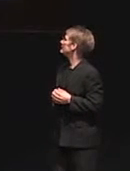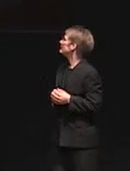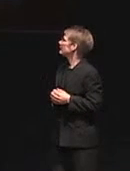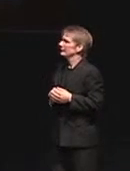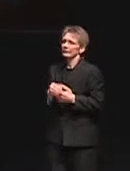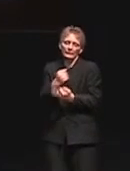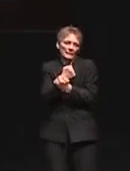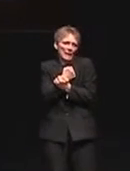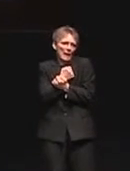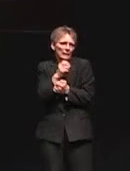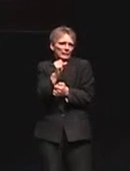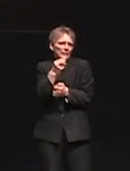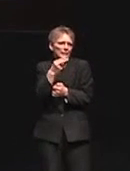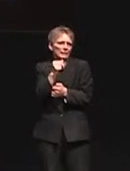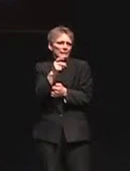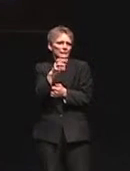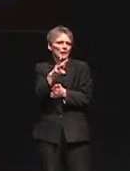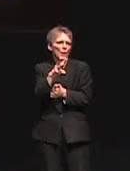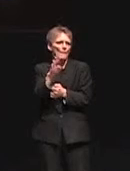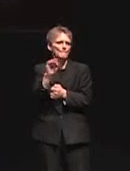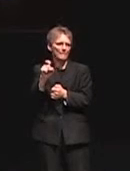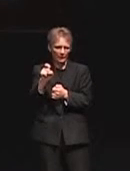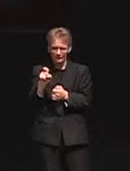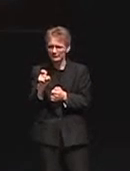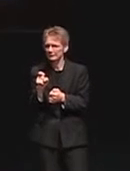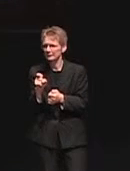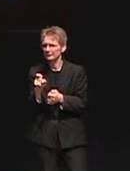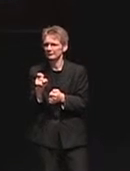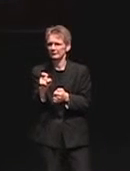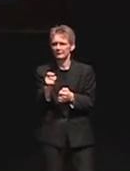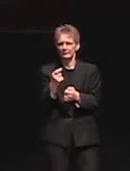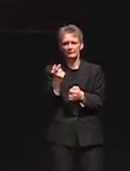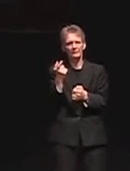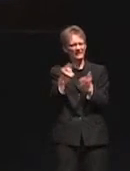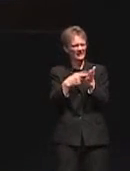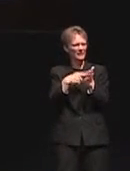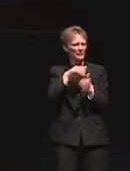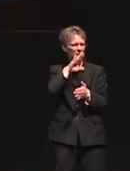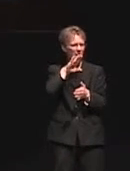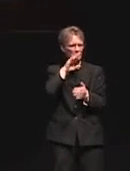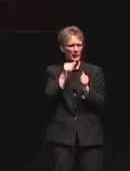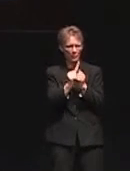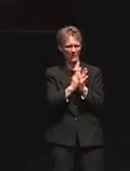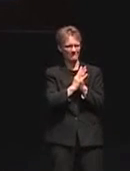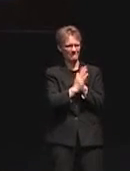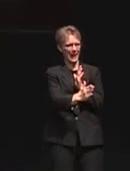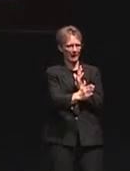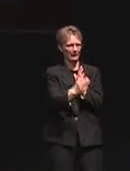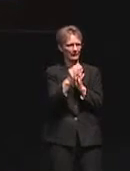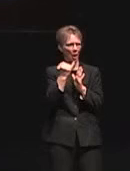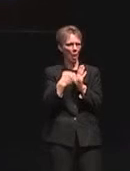I love shadow boxes. So this is a series of shadow boxes. I got frustrated making art that was flat. A friend of mine gave